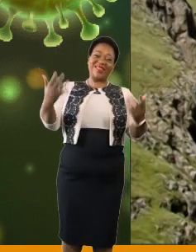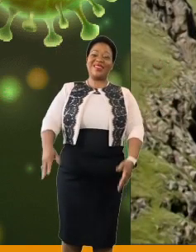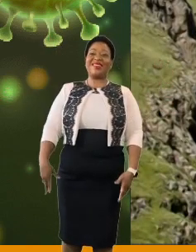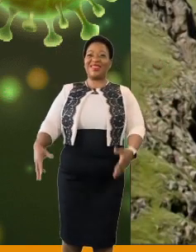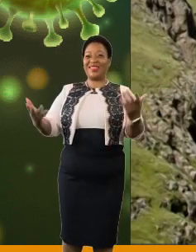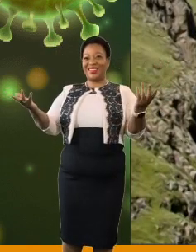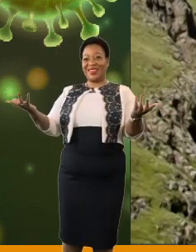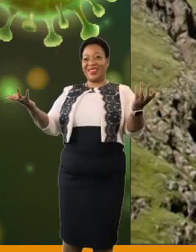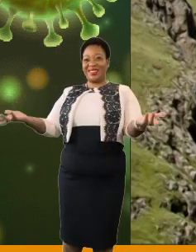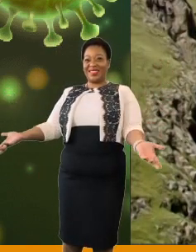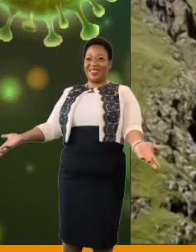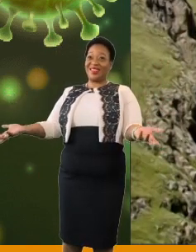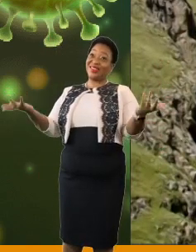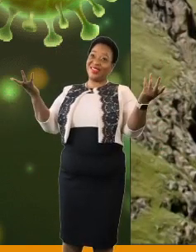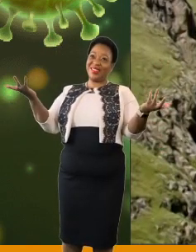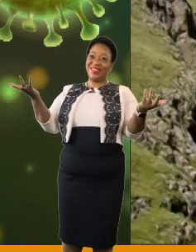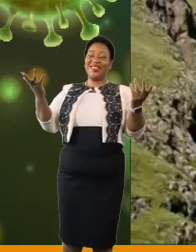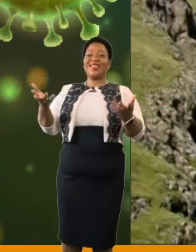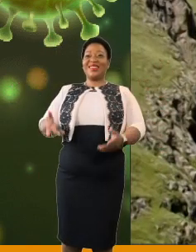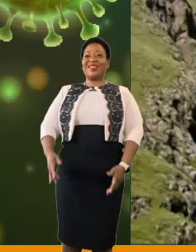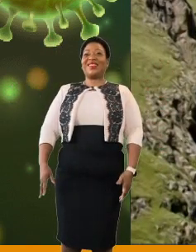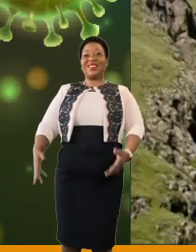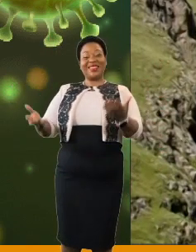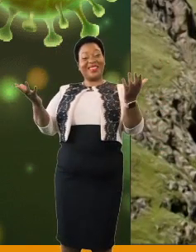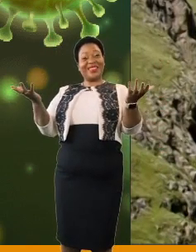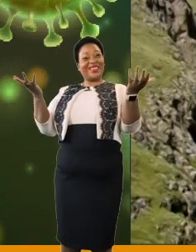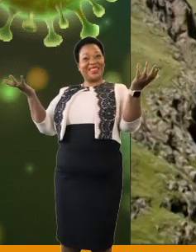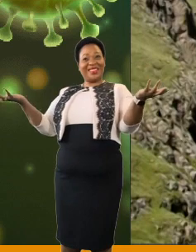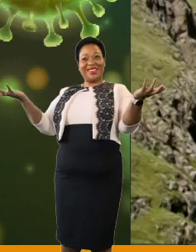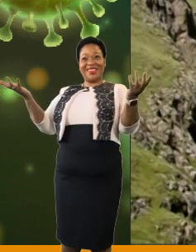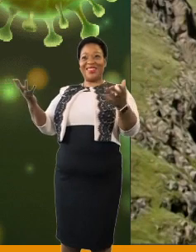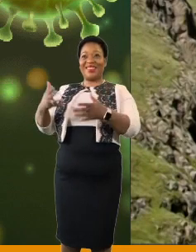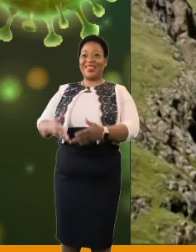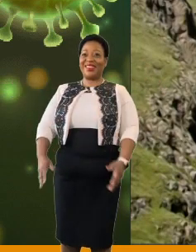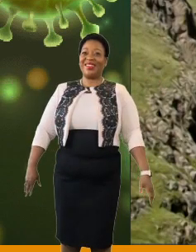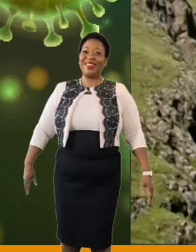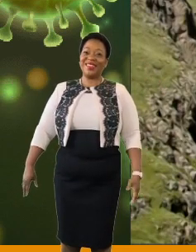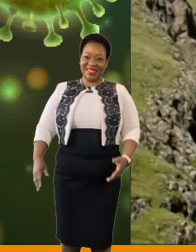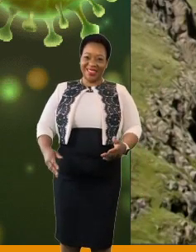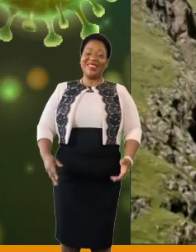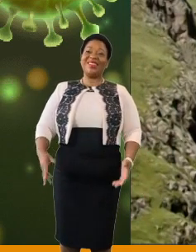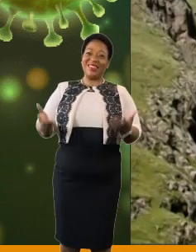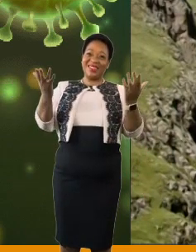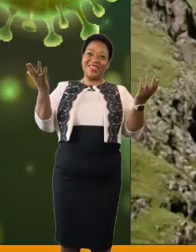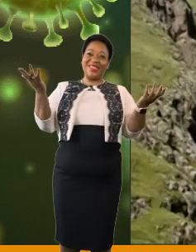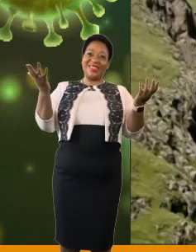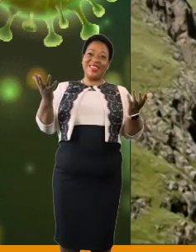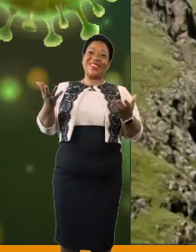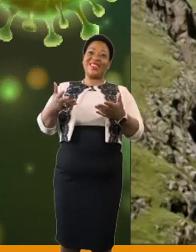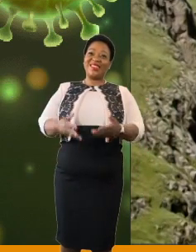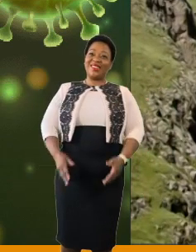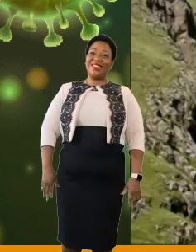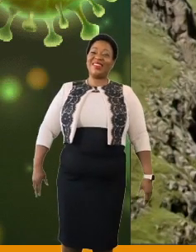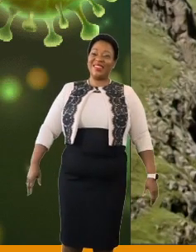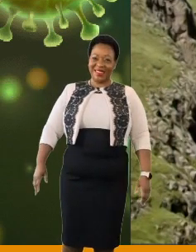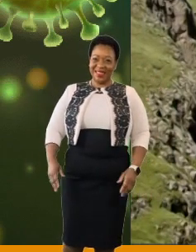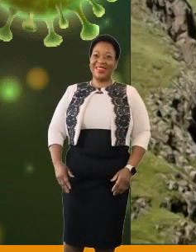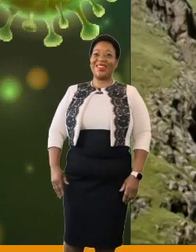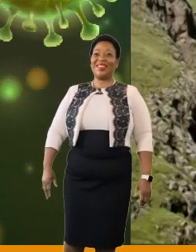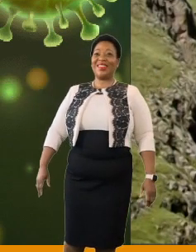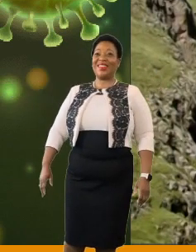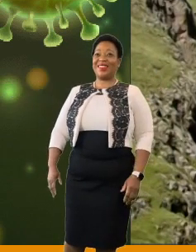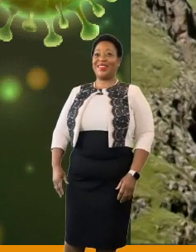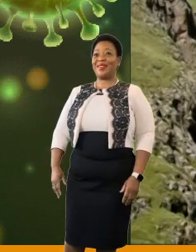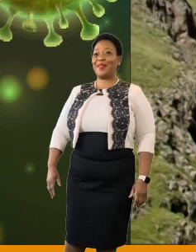that I've not had time to talk to MEC directly about the task that she's given us as the conveners of this Redtape reduction